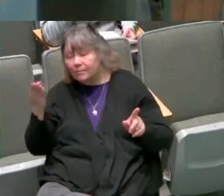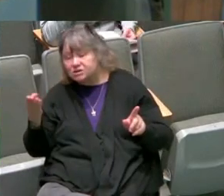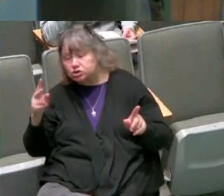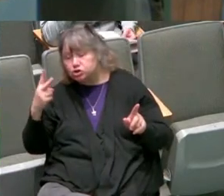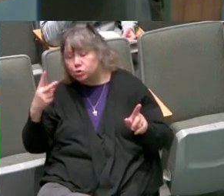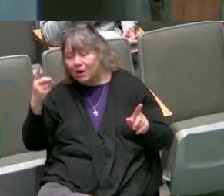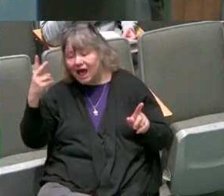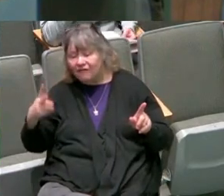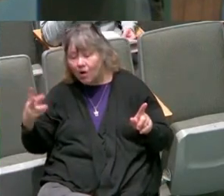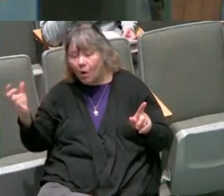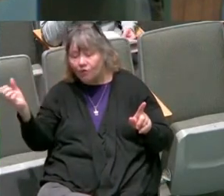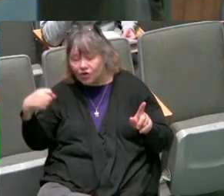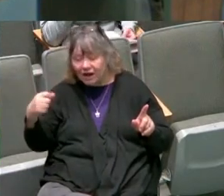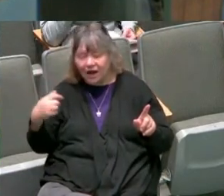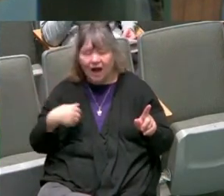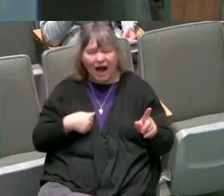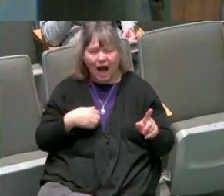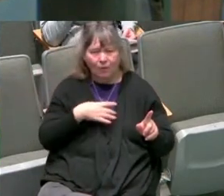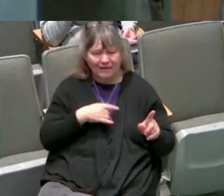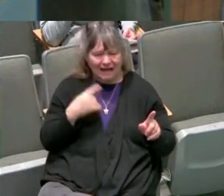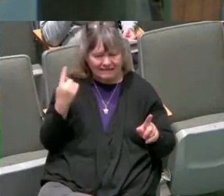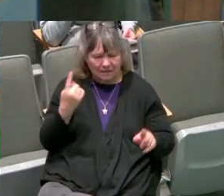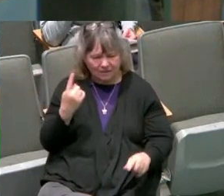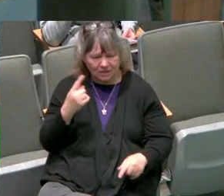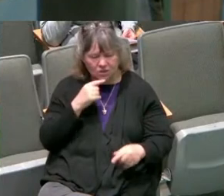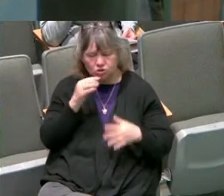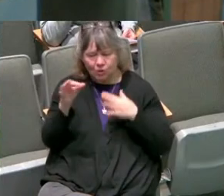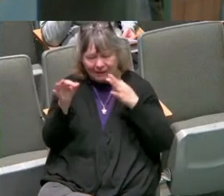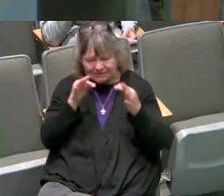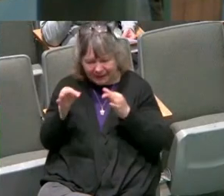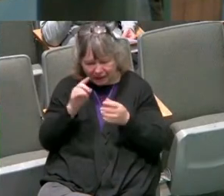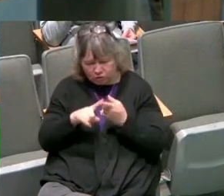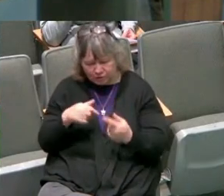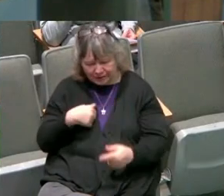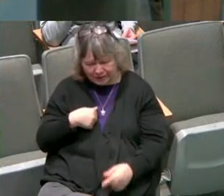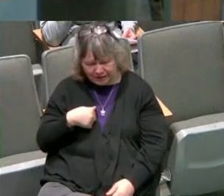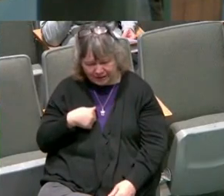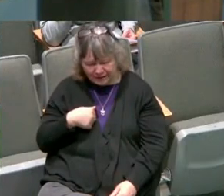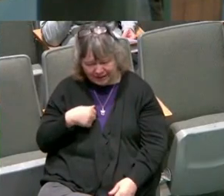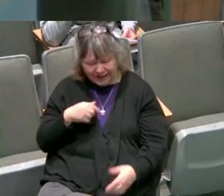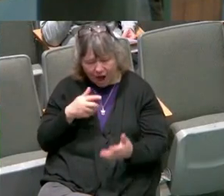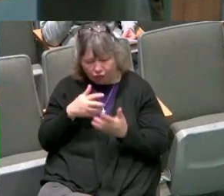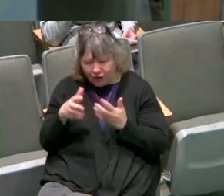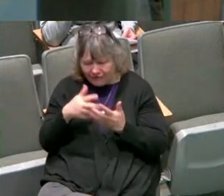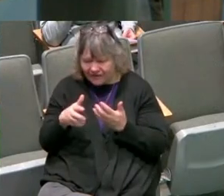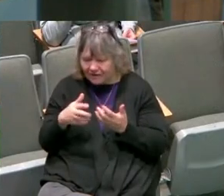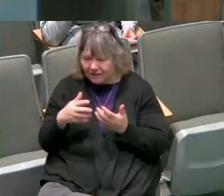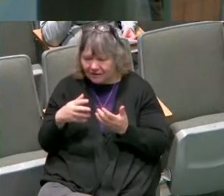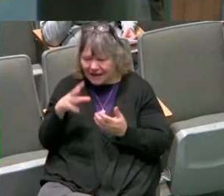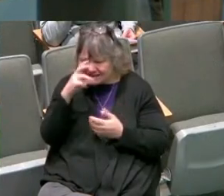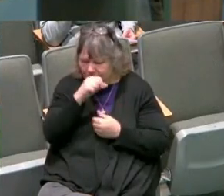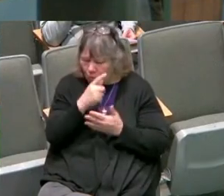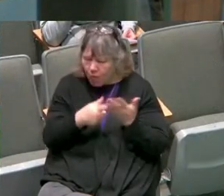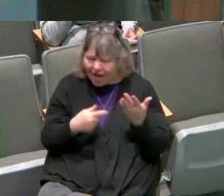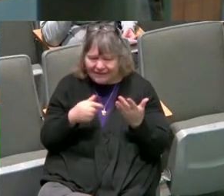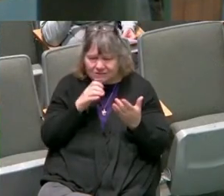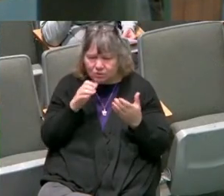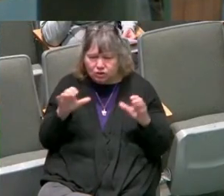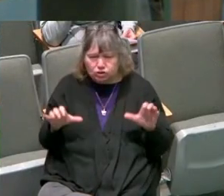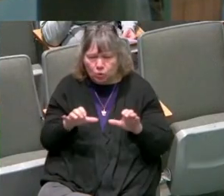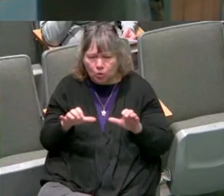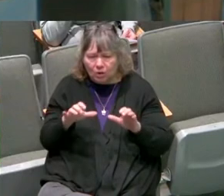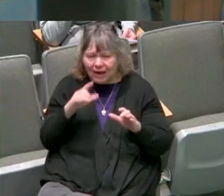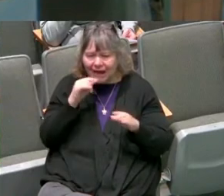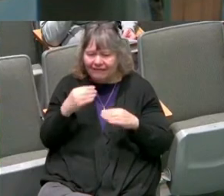two and a half override I'd like someone to explain to me or about give me another rough estimate of what this is going to do on the